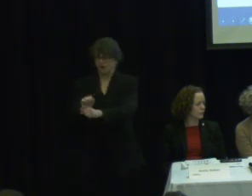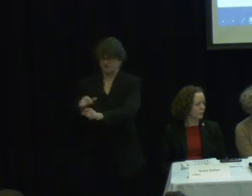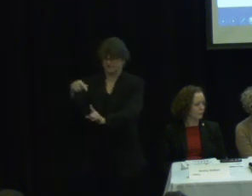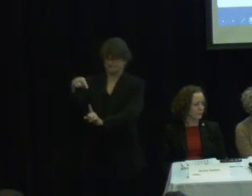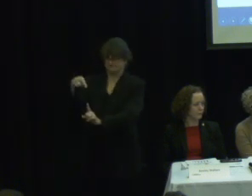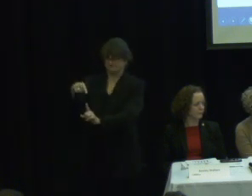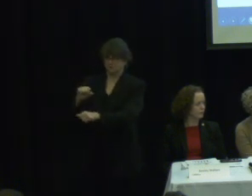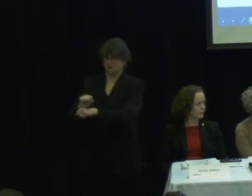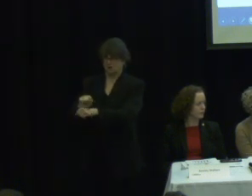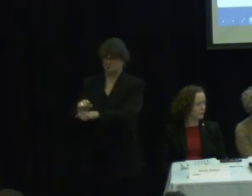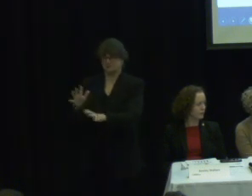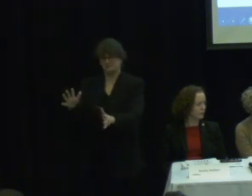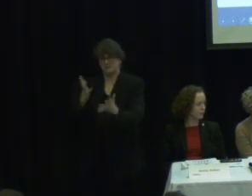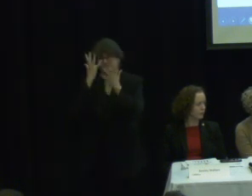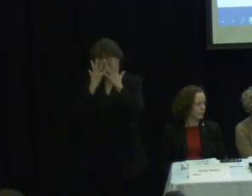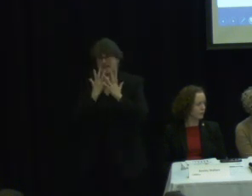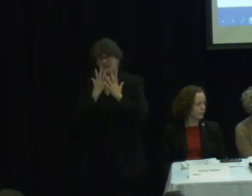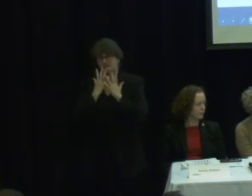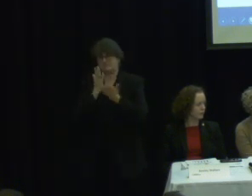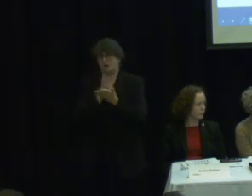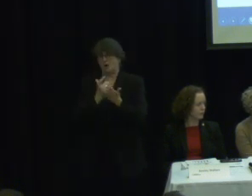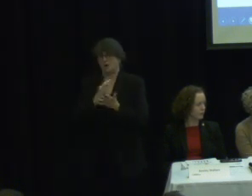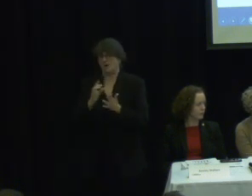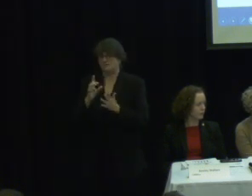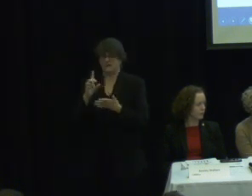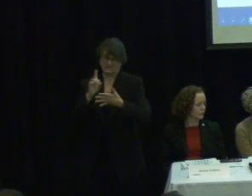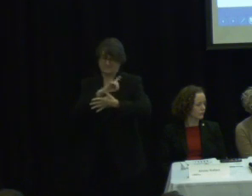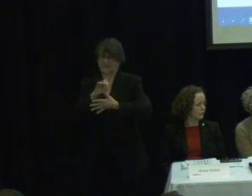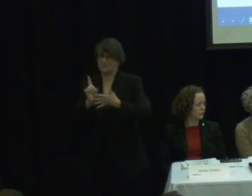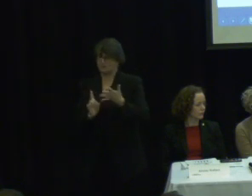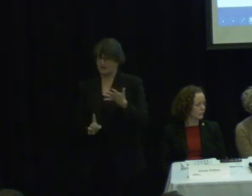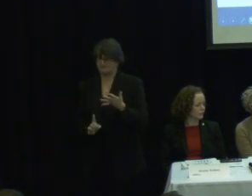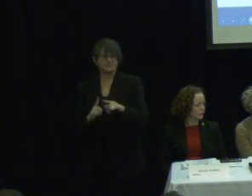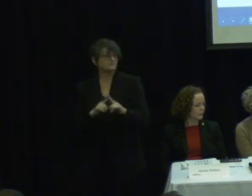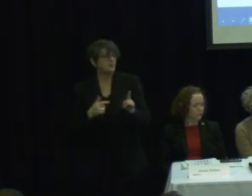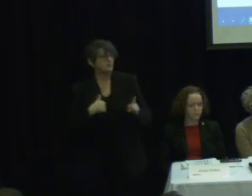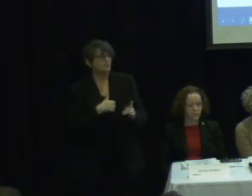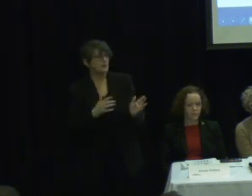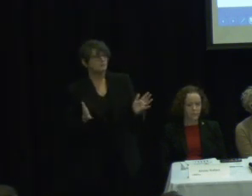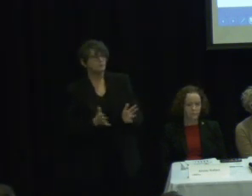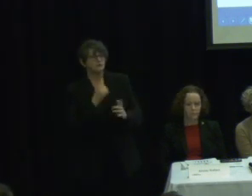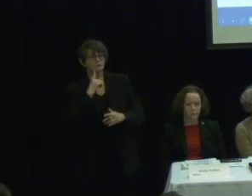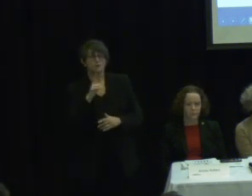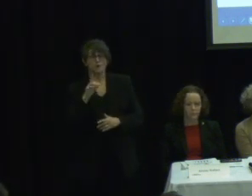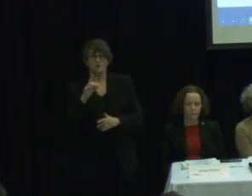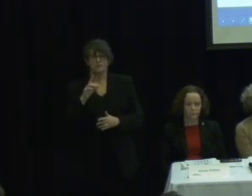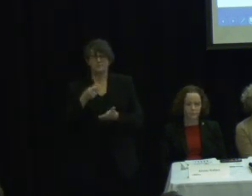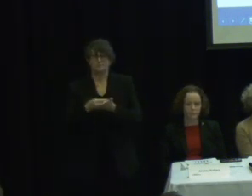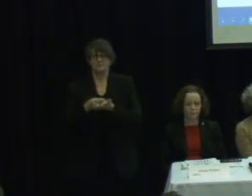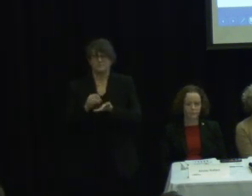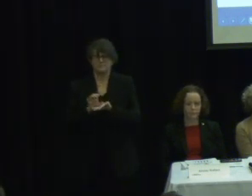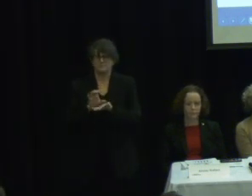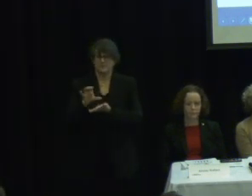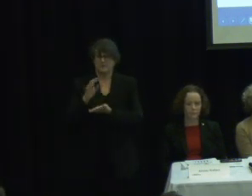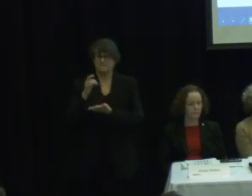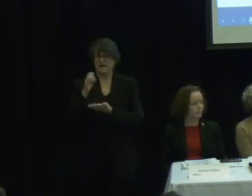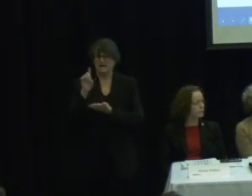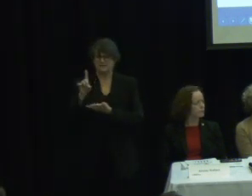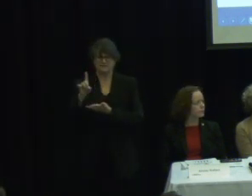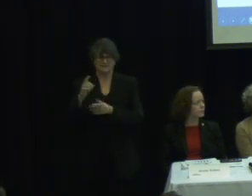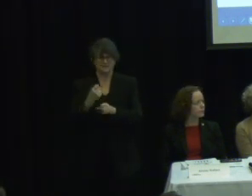is kind of a sad piece of demographics, but when we were pushing for the bond package a year ago in November, a pretty kind